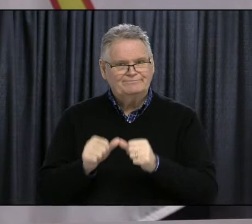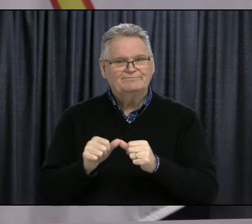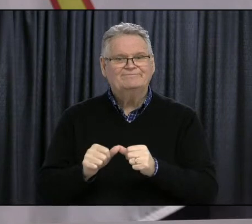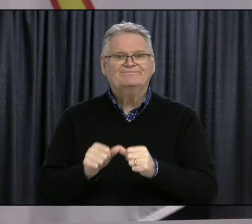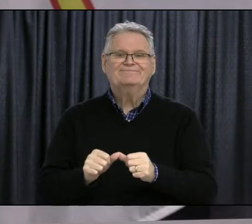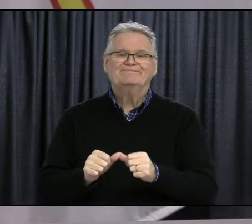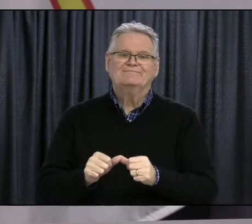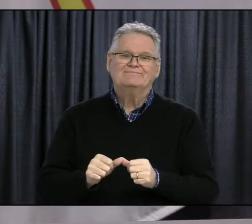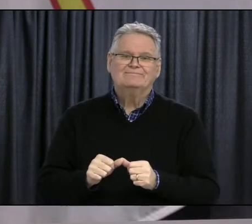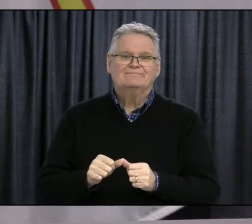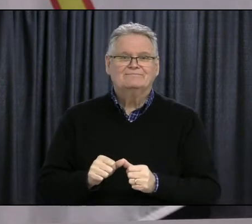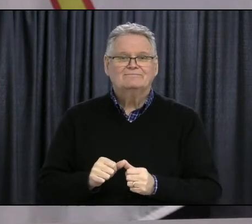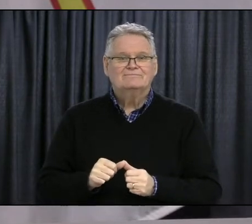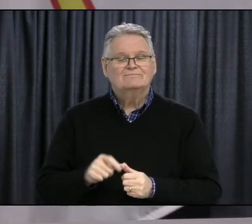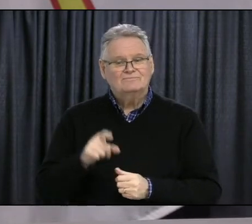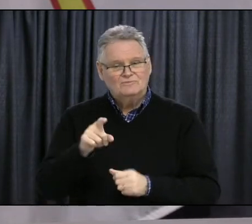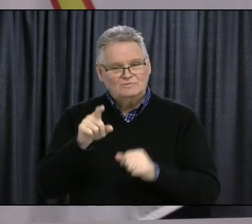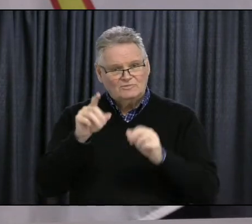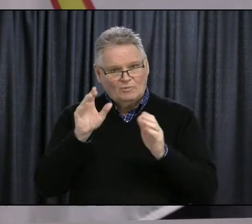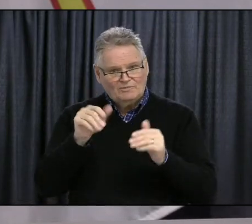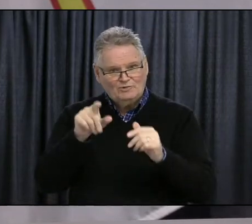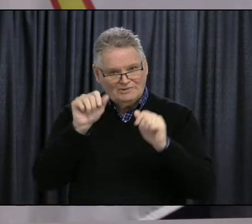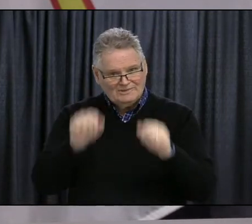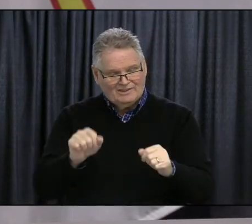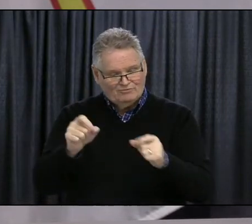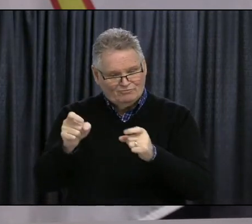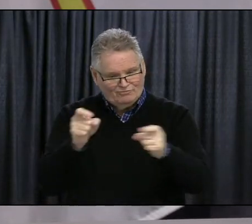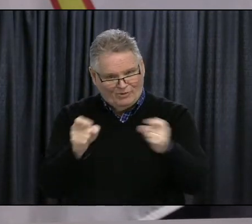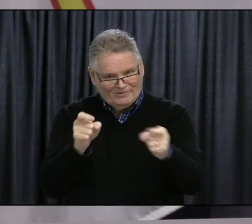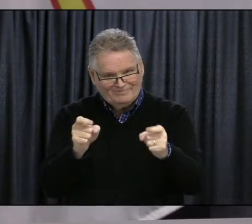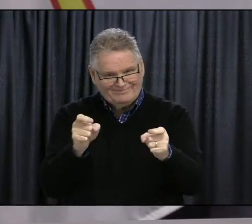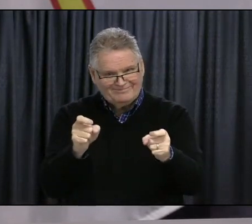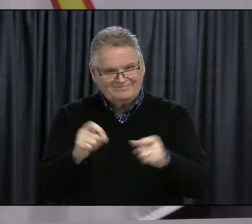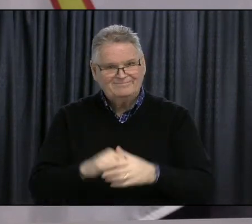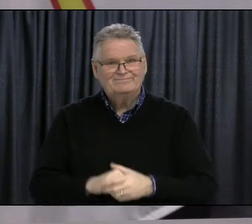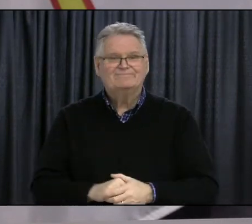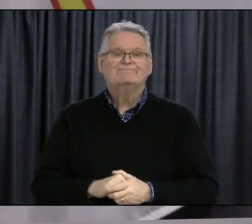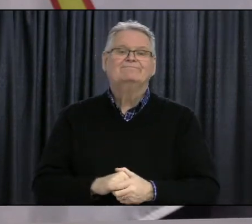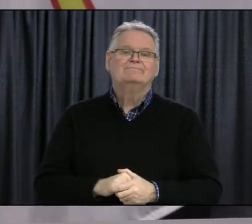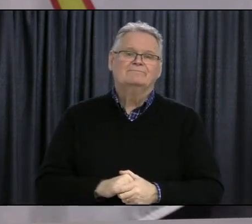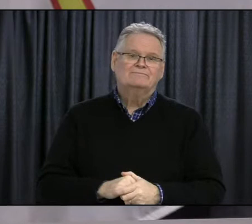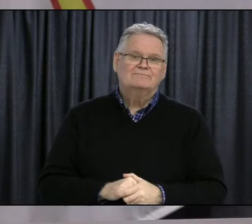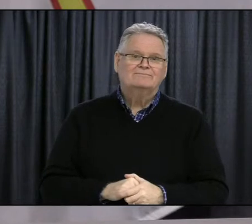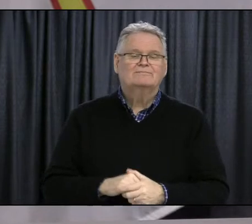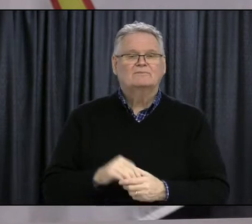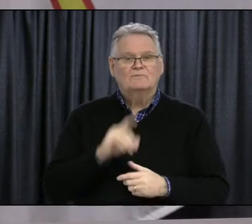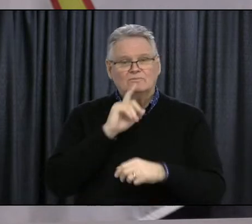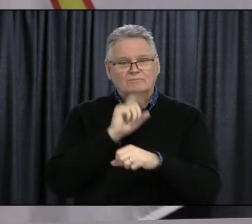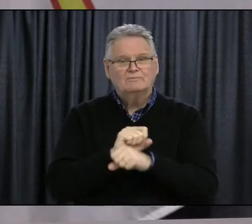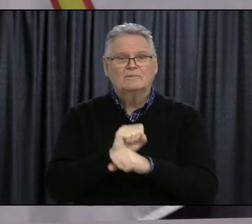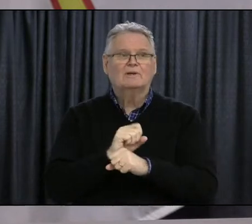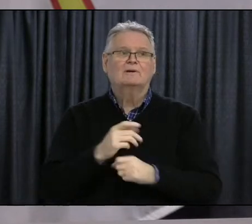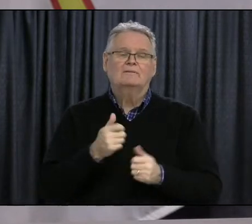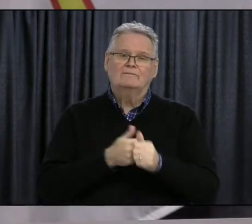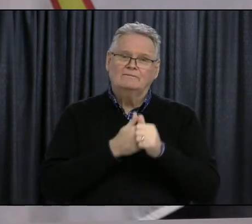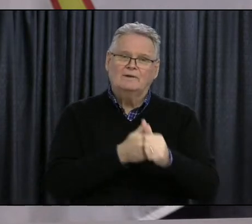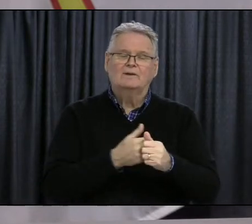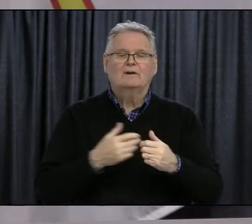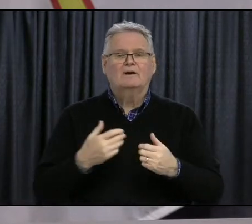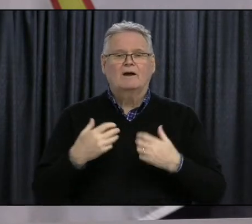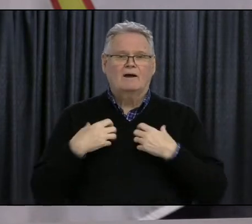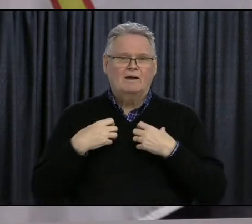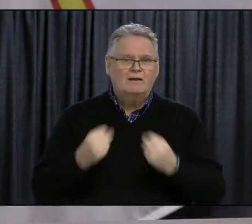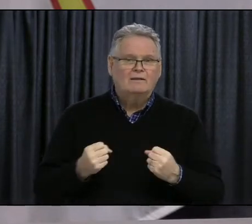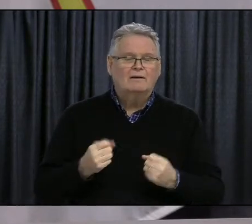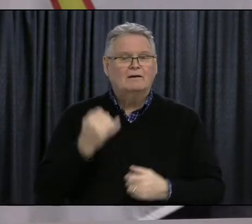to get this under control. So we just want people to make sure that they adhere to public health measures, that if you have symptoms, you get tested